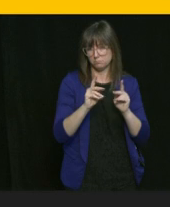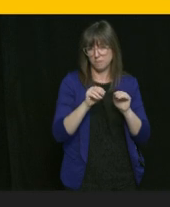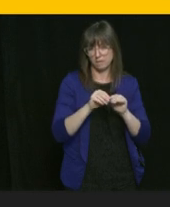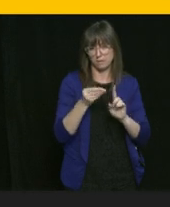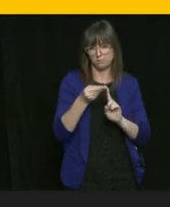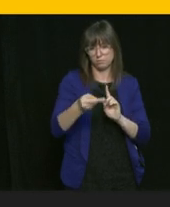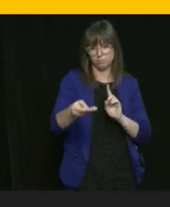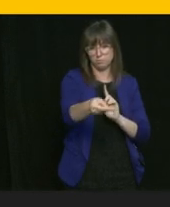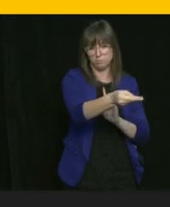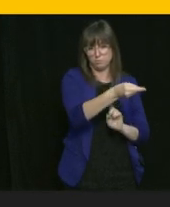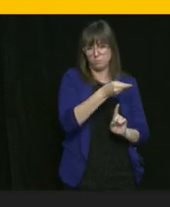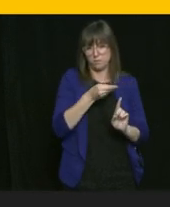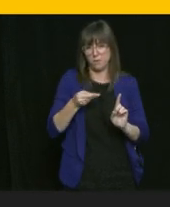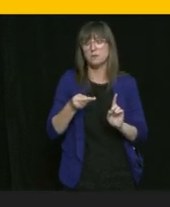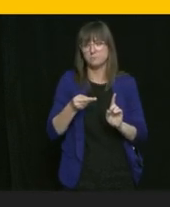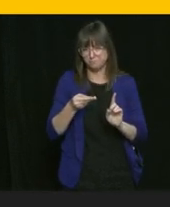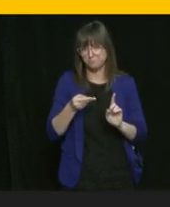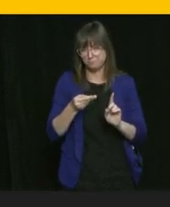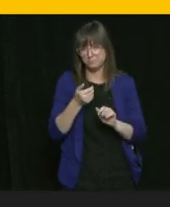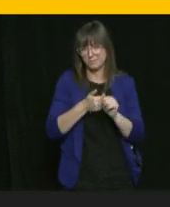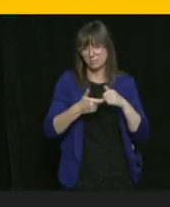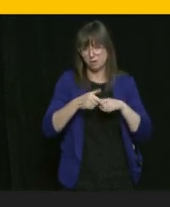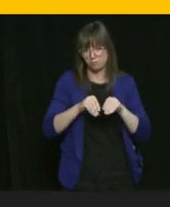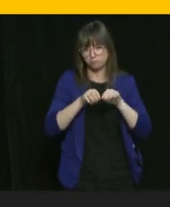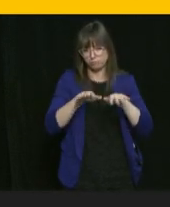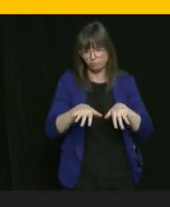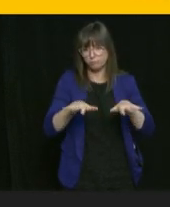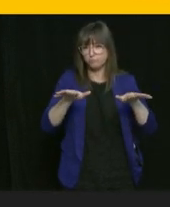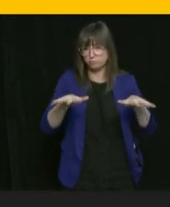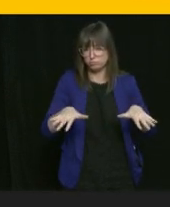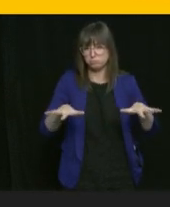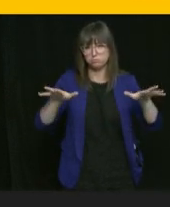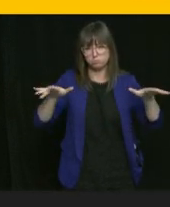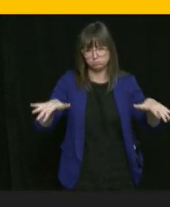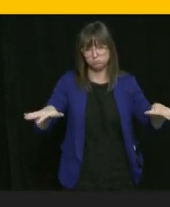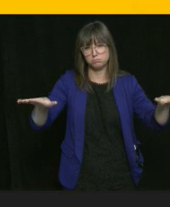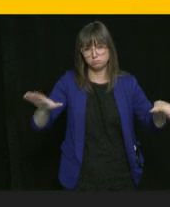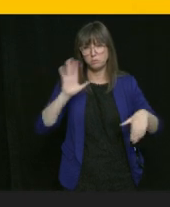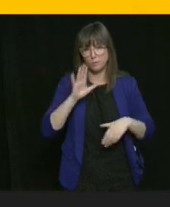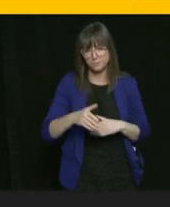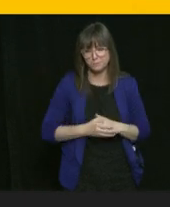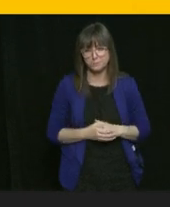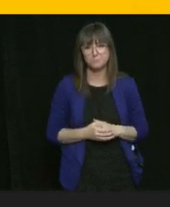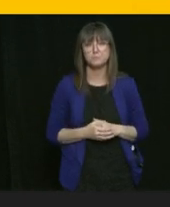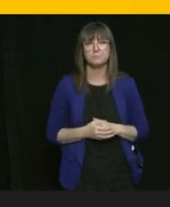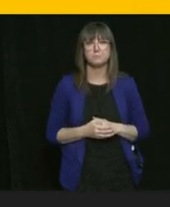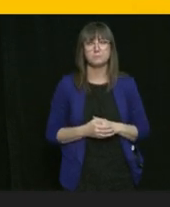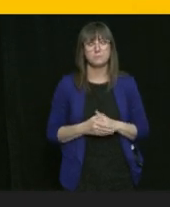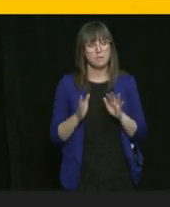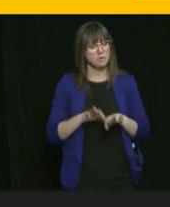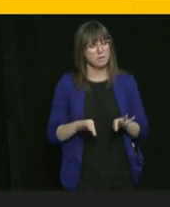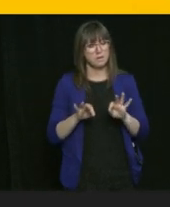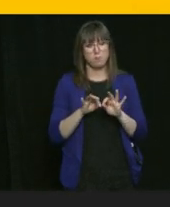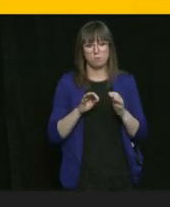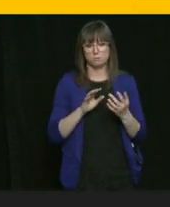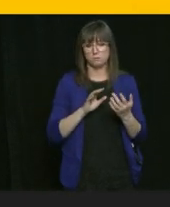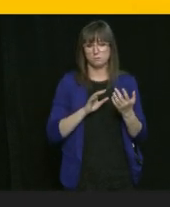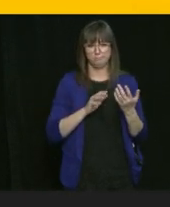With each new generation of spread getting larger. We need to limit our